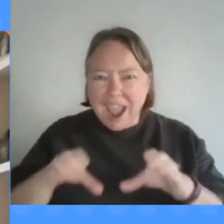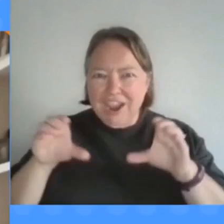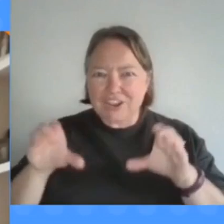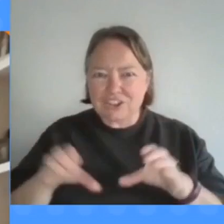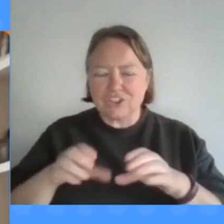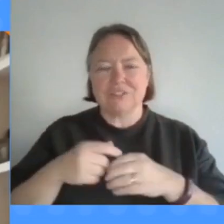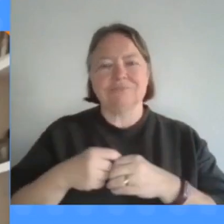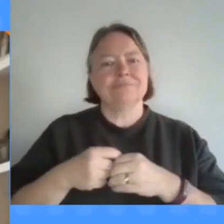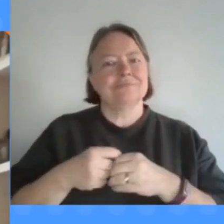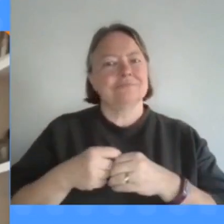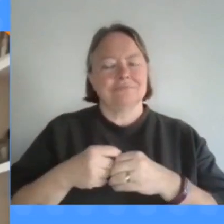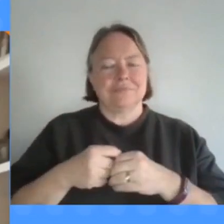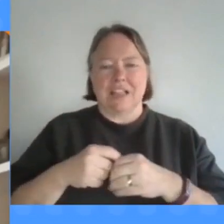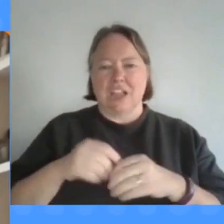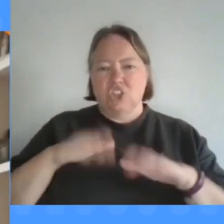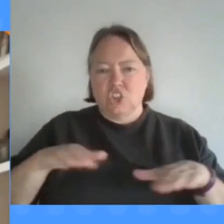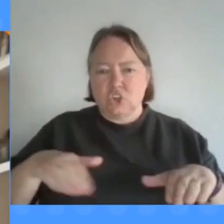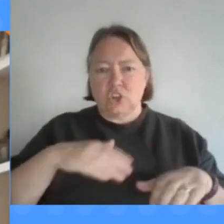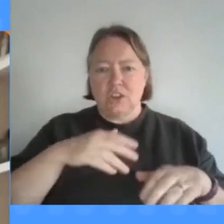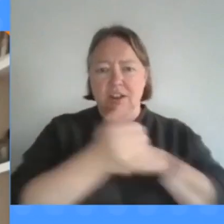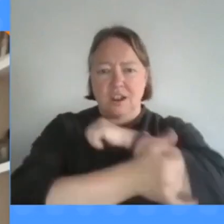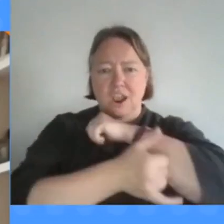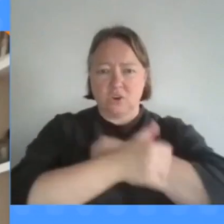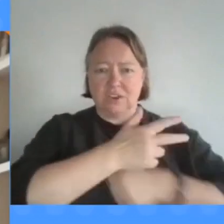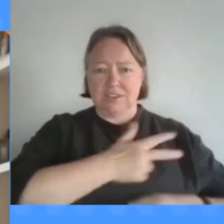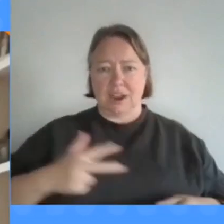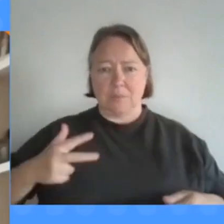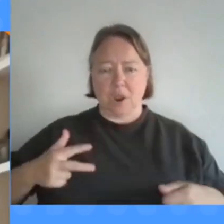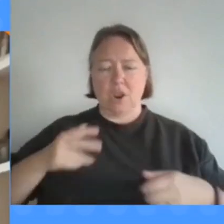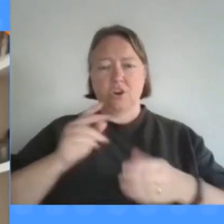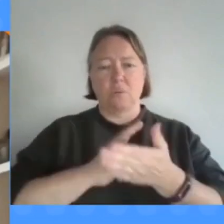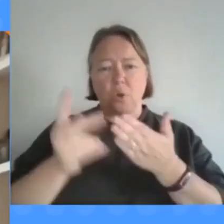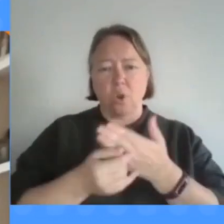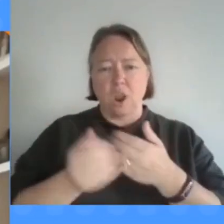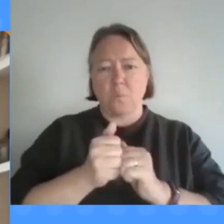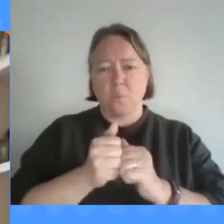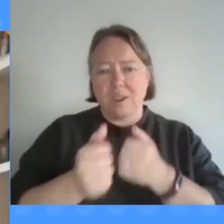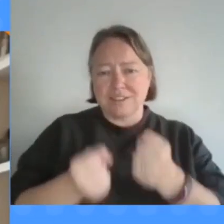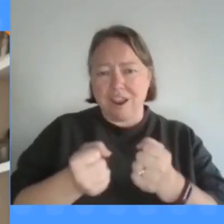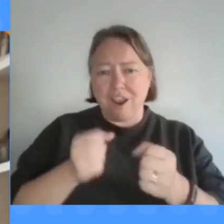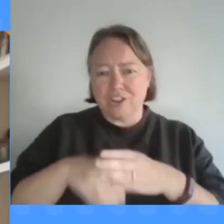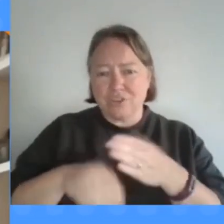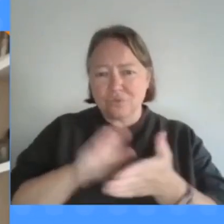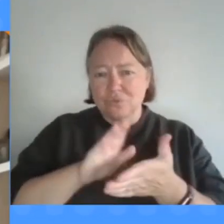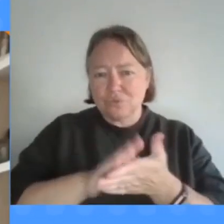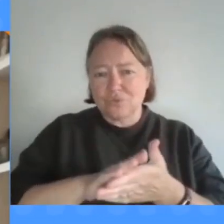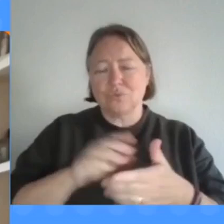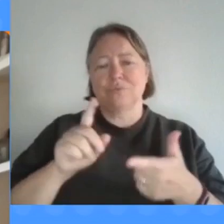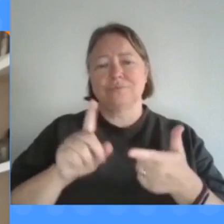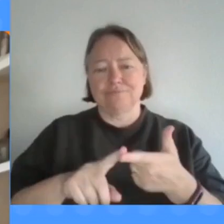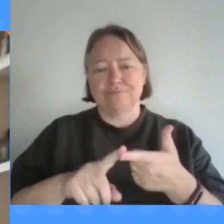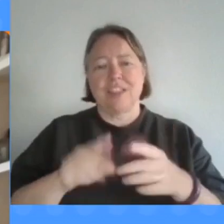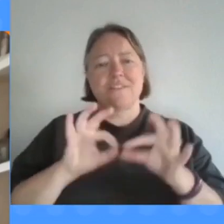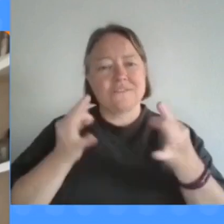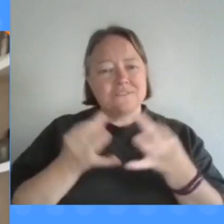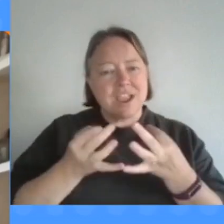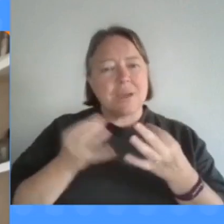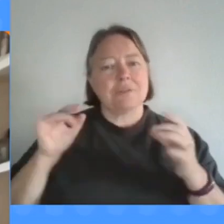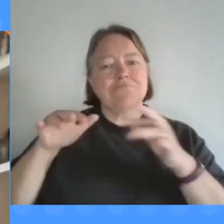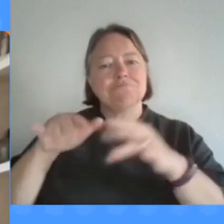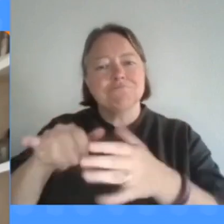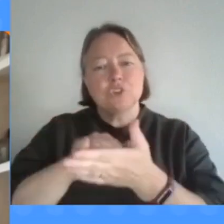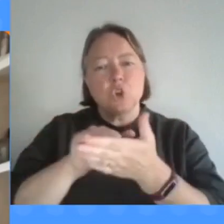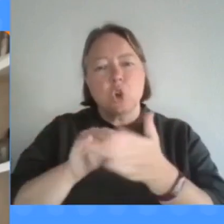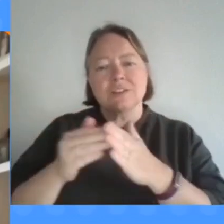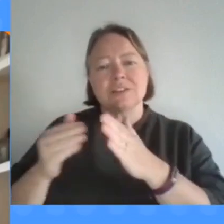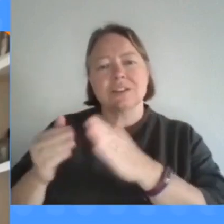from children in Denmark using Scratch to program race cars in school, to families gathering in New York City to